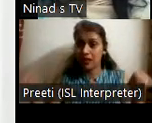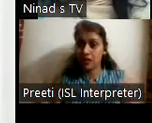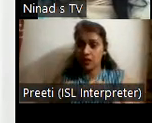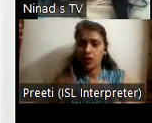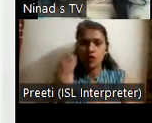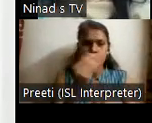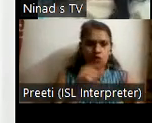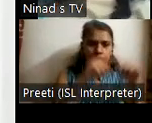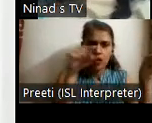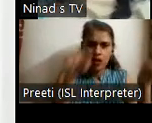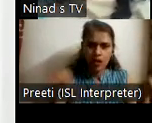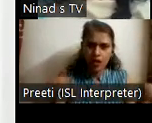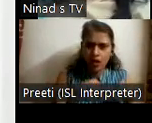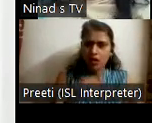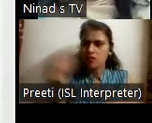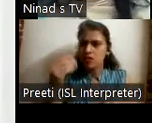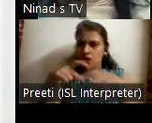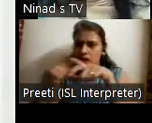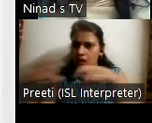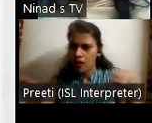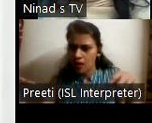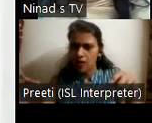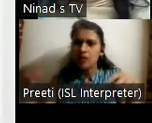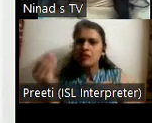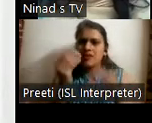shaped, few bricks are